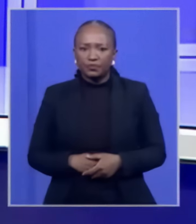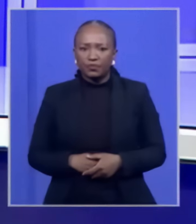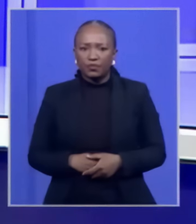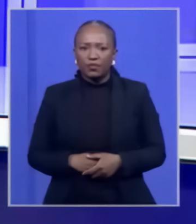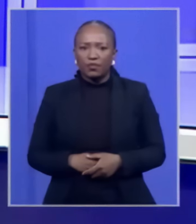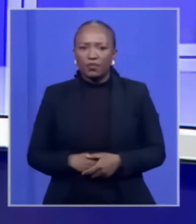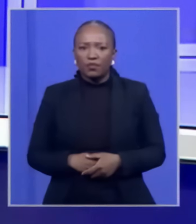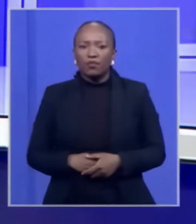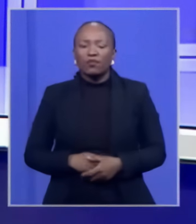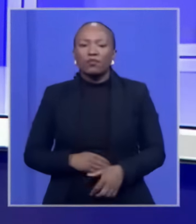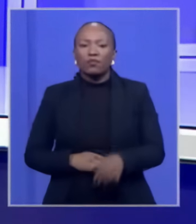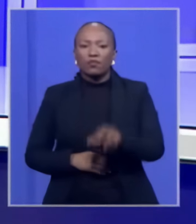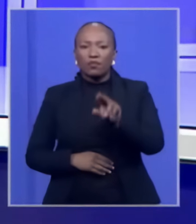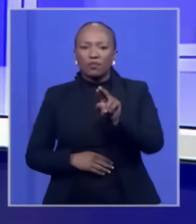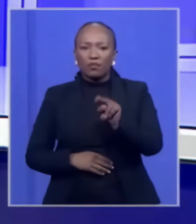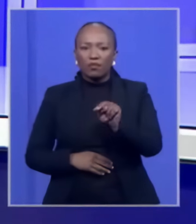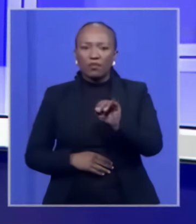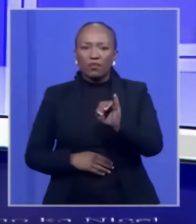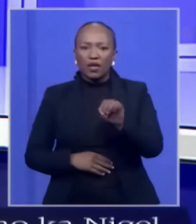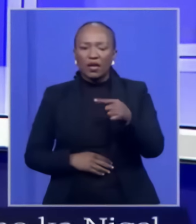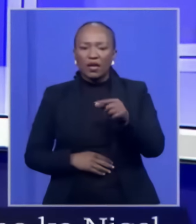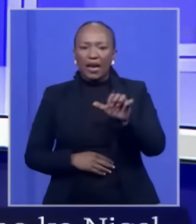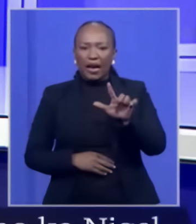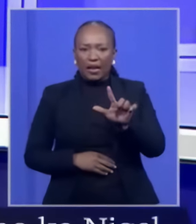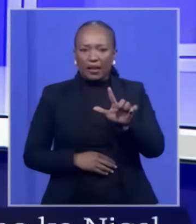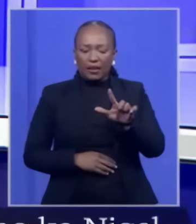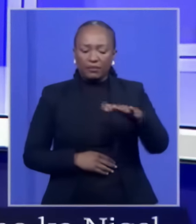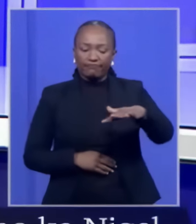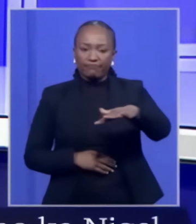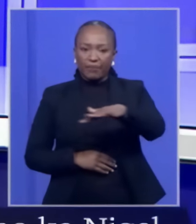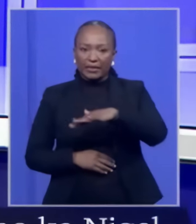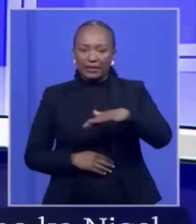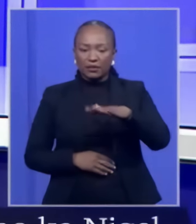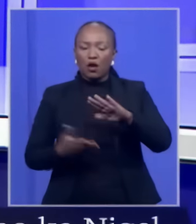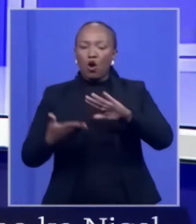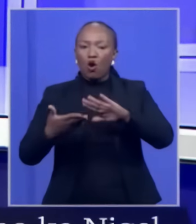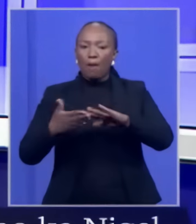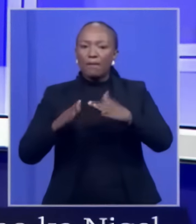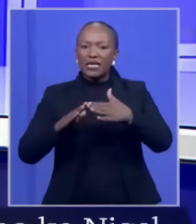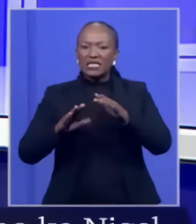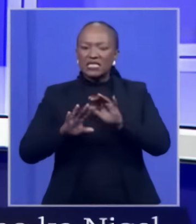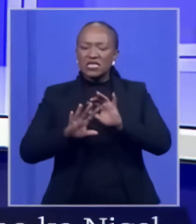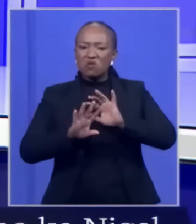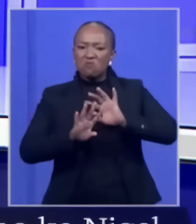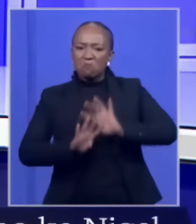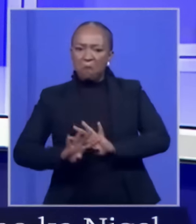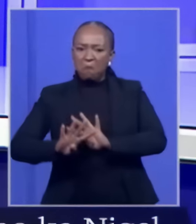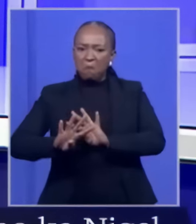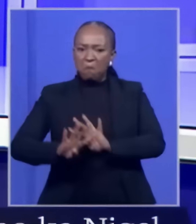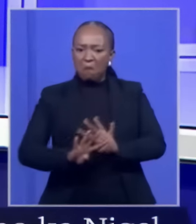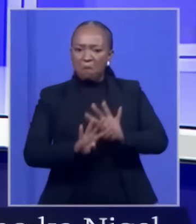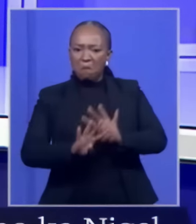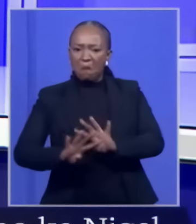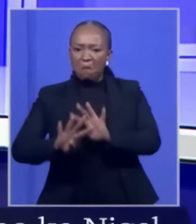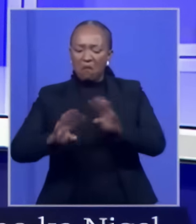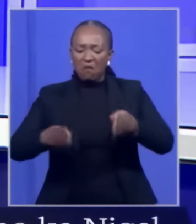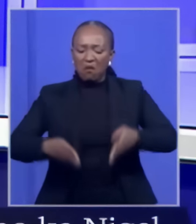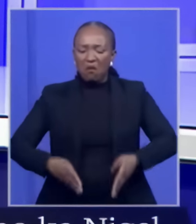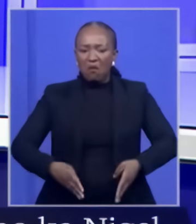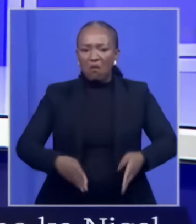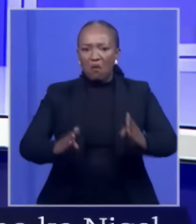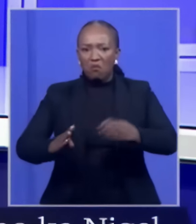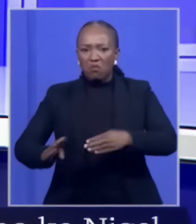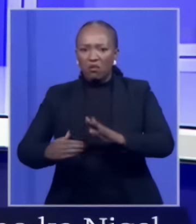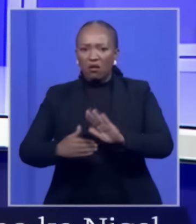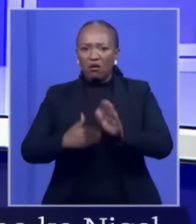Maikutlo a beale a godimo le kgono ka Nigel nakong ya ge badudi ba ikgašitše mebileng ba fiša dithaere le go tswalela ditsela tša kgauswi le holo ya setšhaba